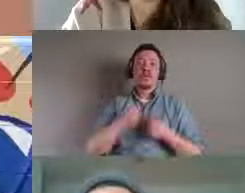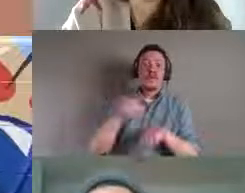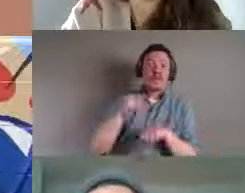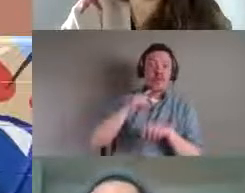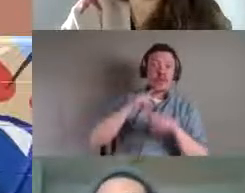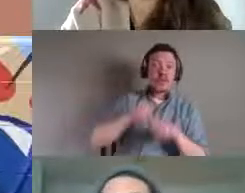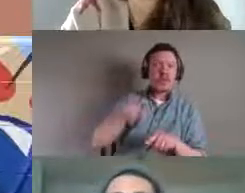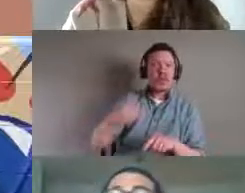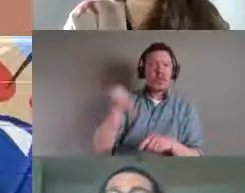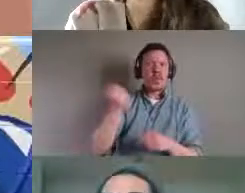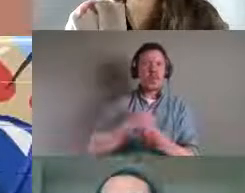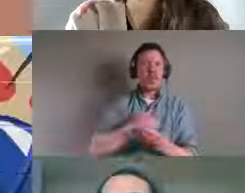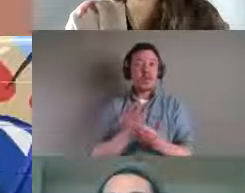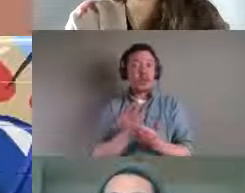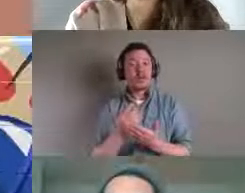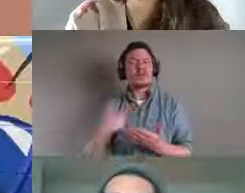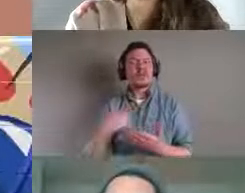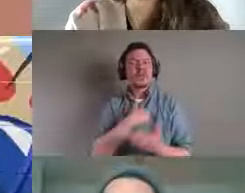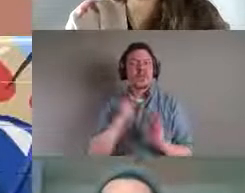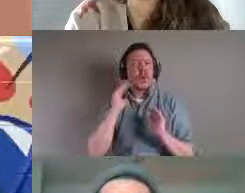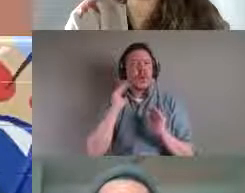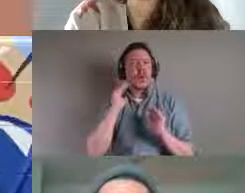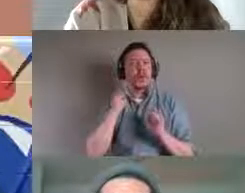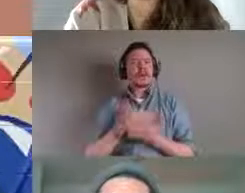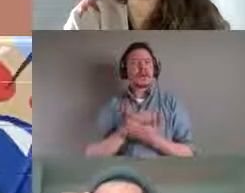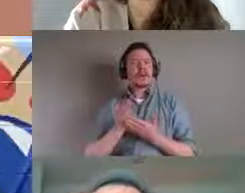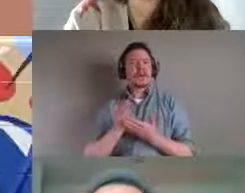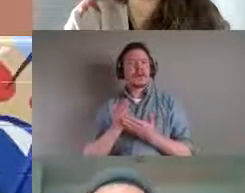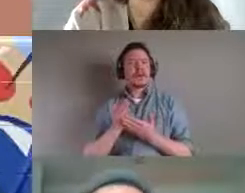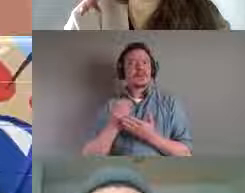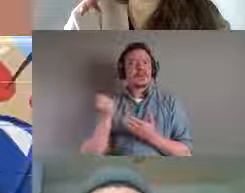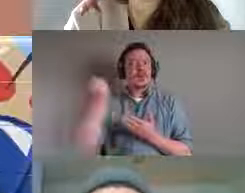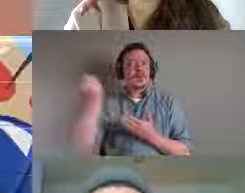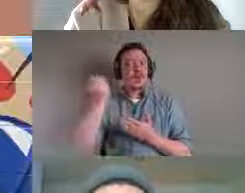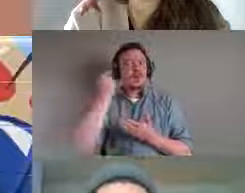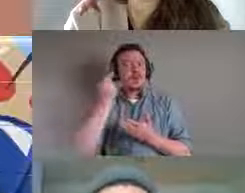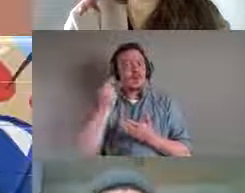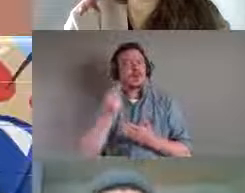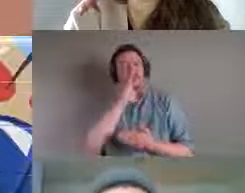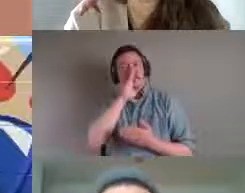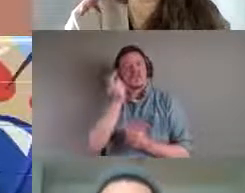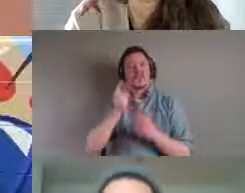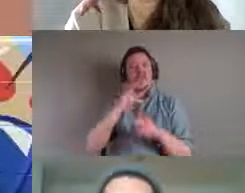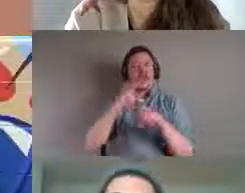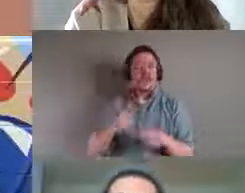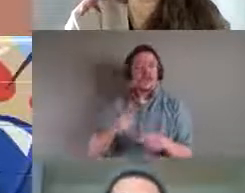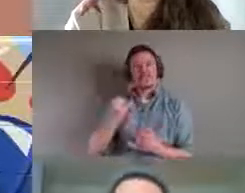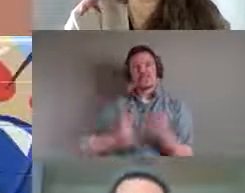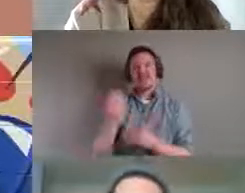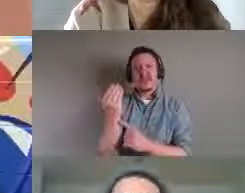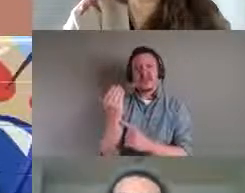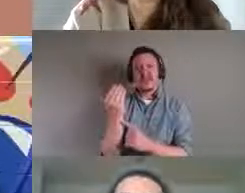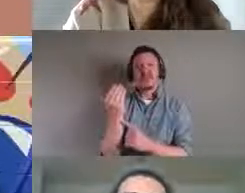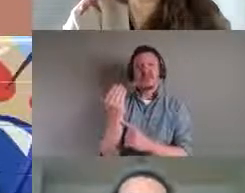the very end. And that's another thing. We're hoping to have some Q&A time towards the end of our time. So maybe the last 15 minutes of